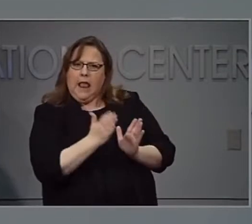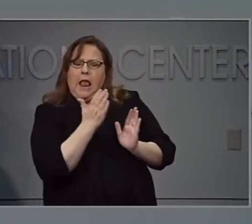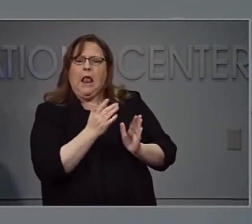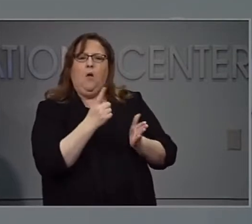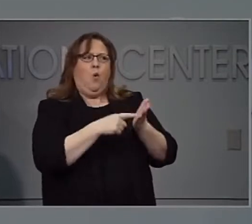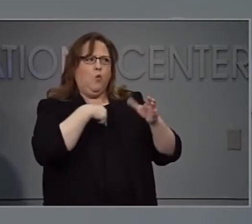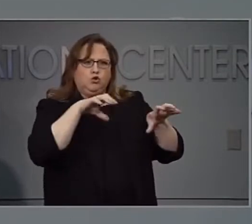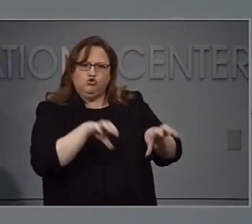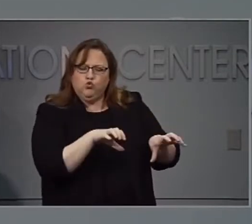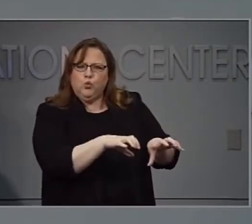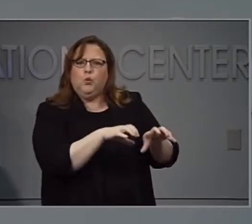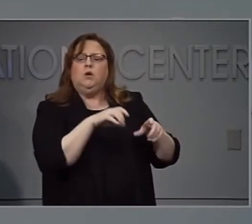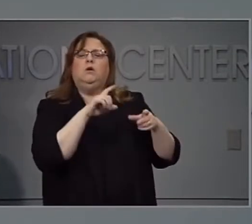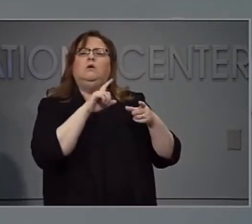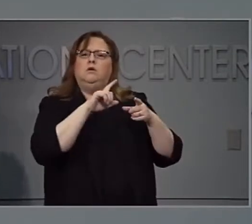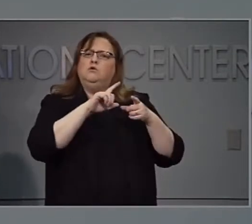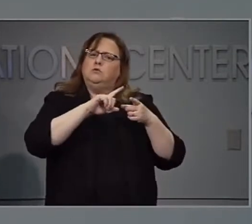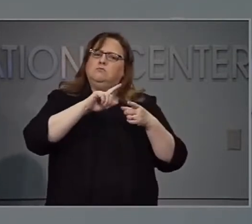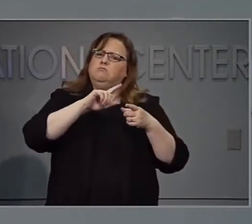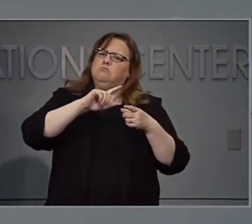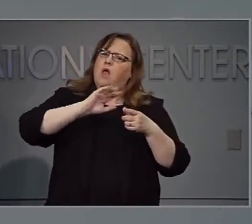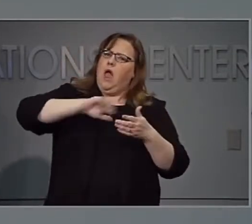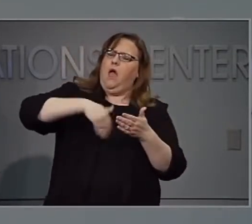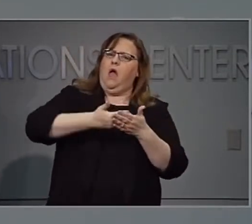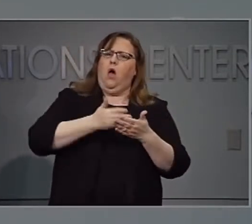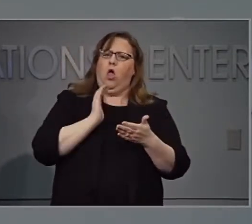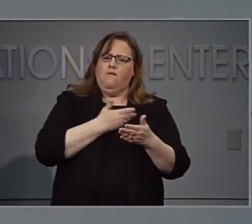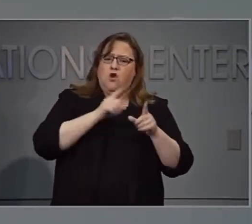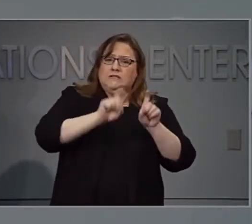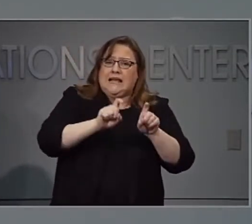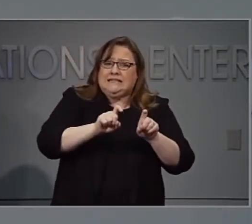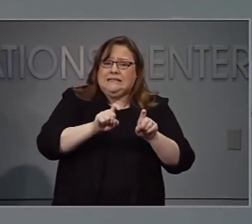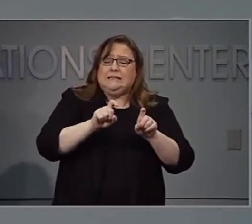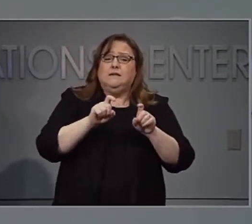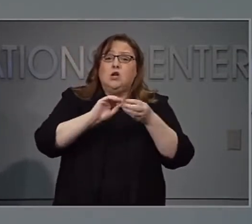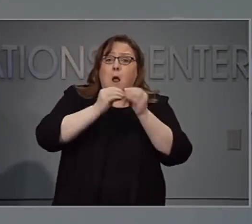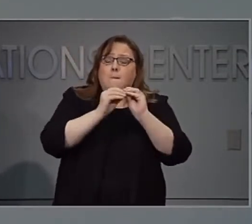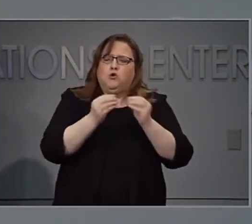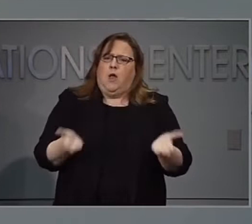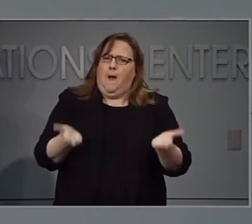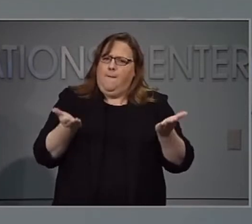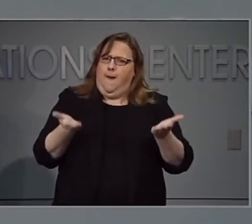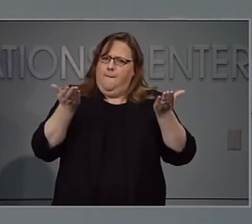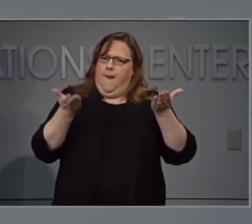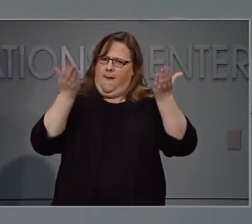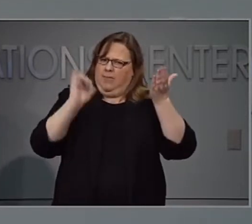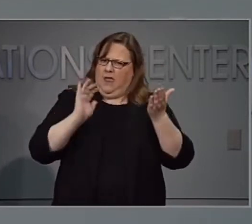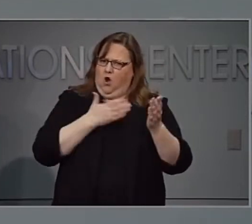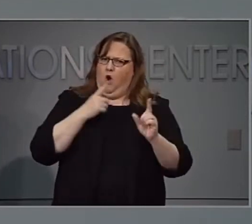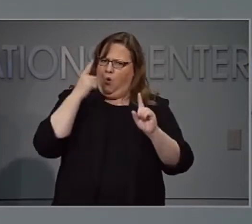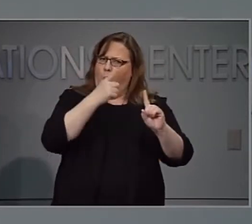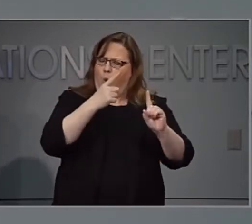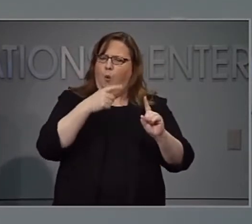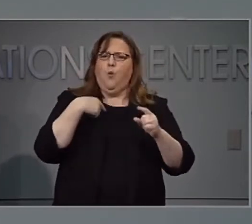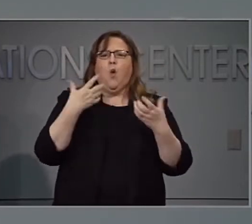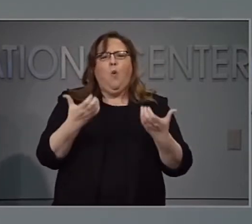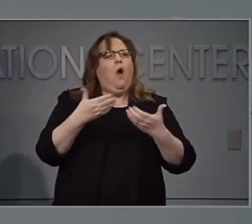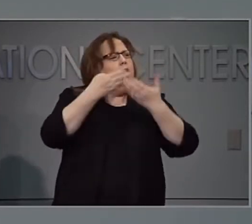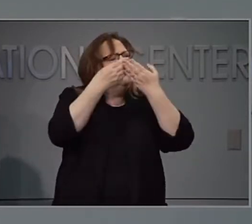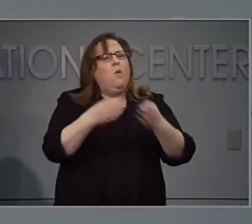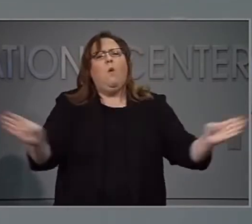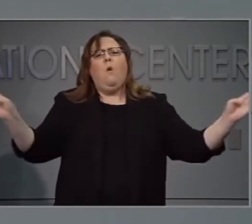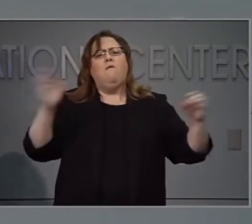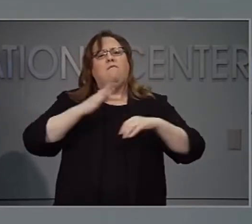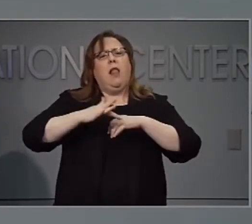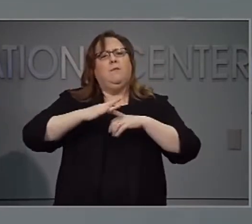plan to increase our collective state testing capacity. The goal is to get to widespread testing, as the